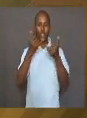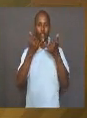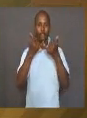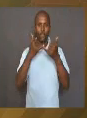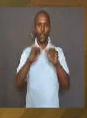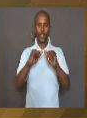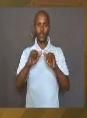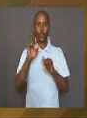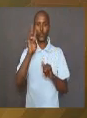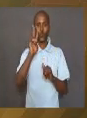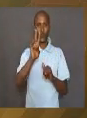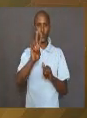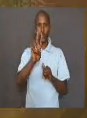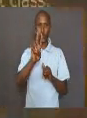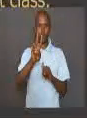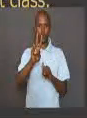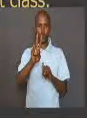divided by 2.